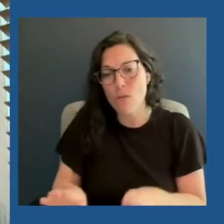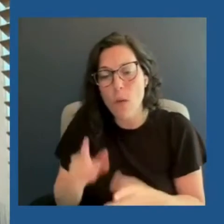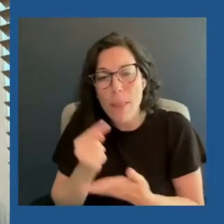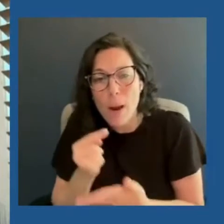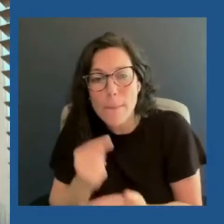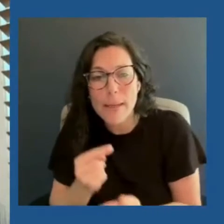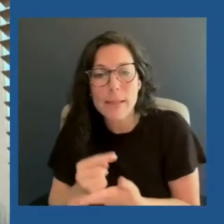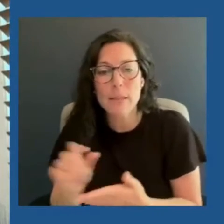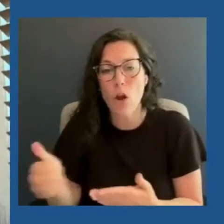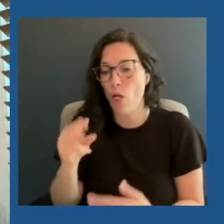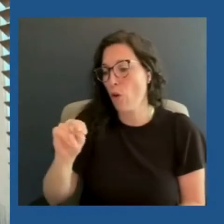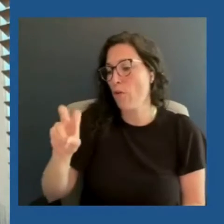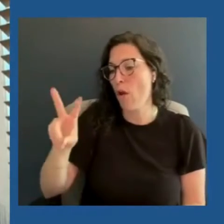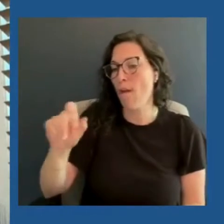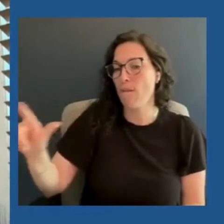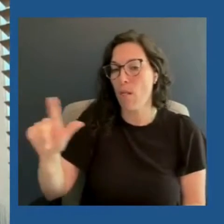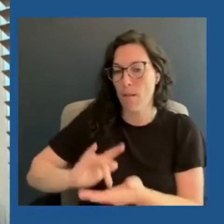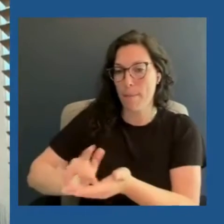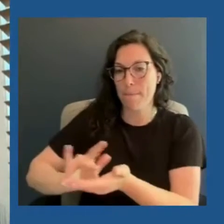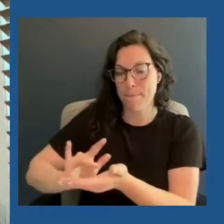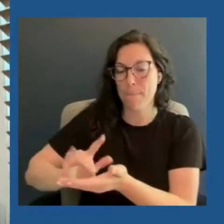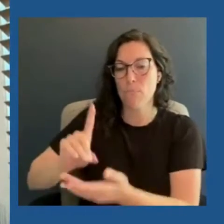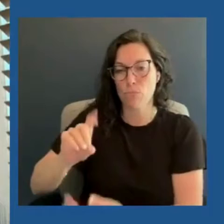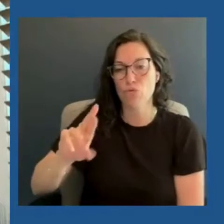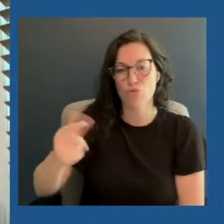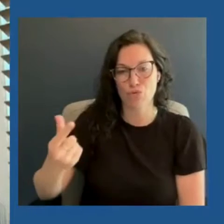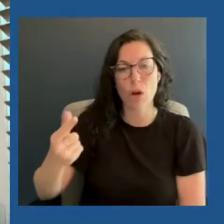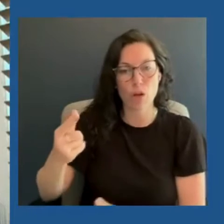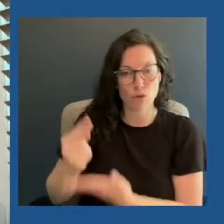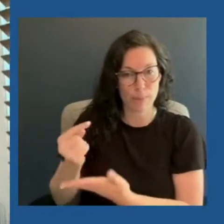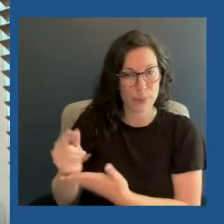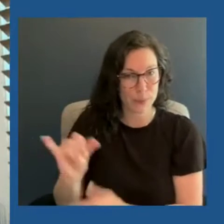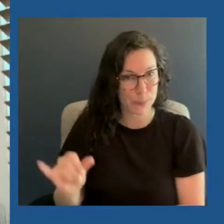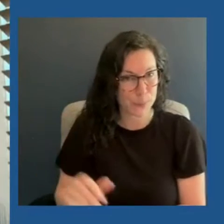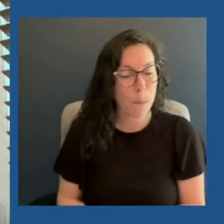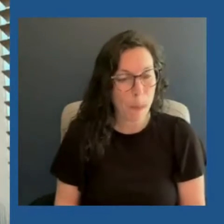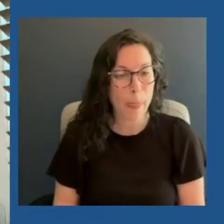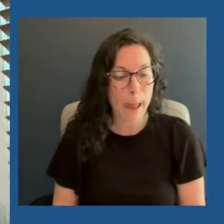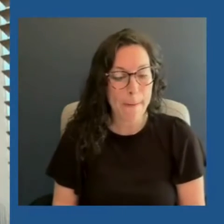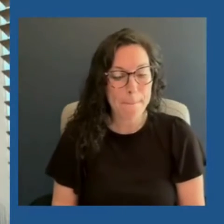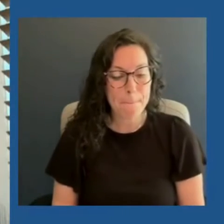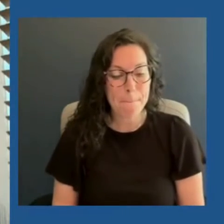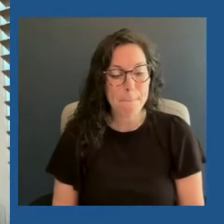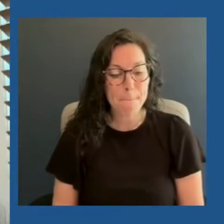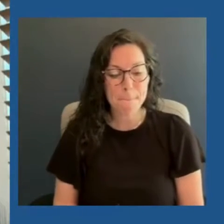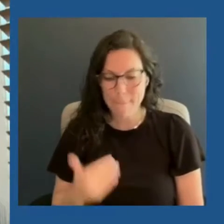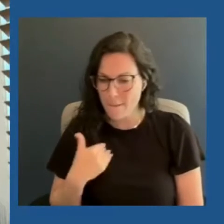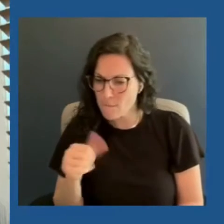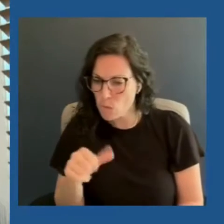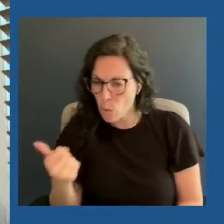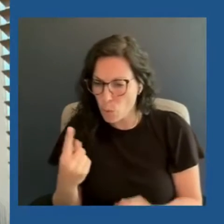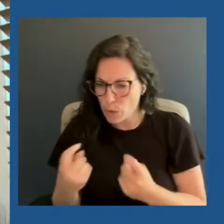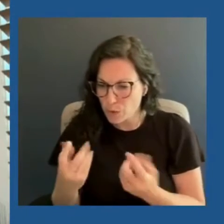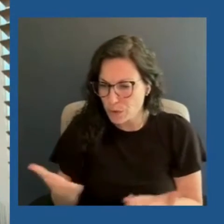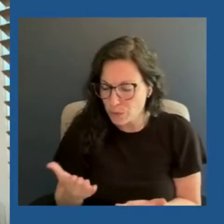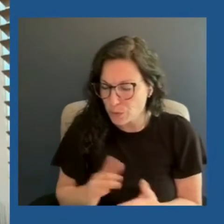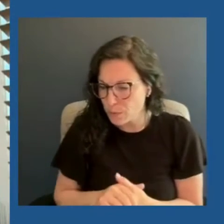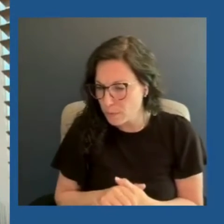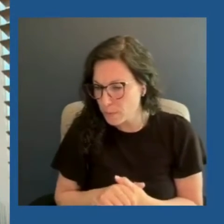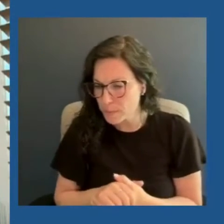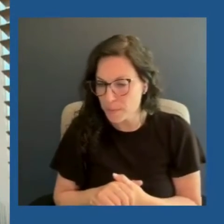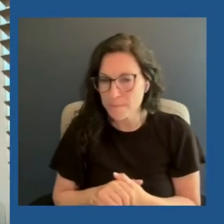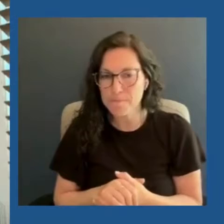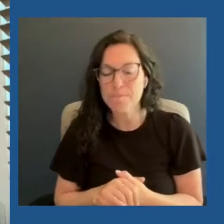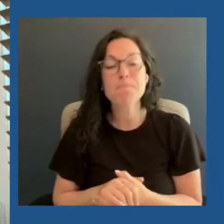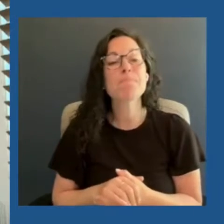novel drug treatments. I'm going to look at, we have any other questions. Are